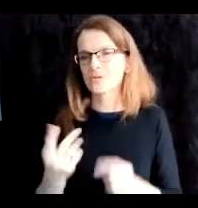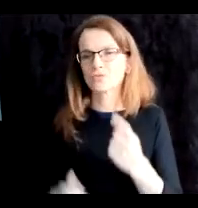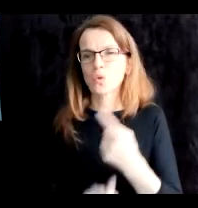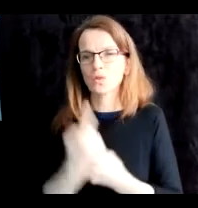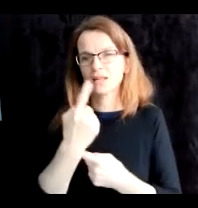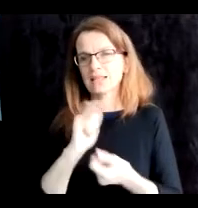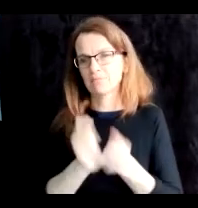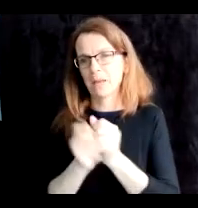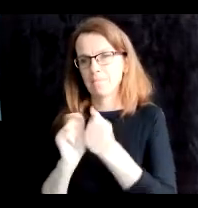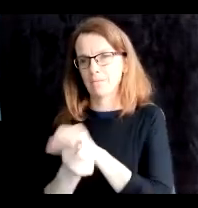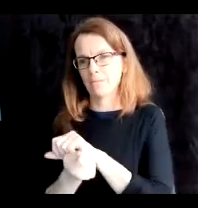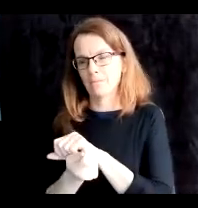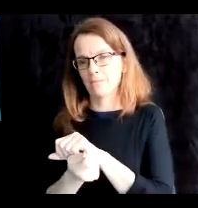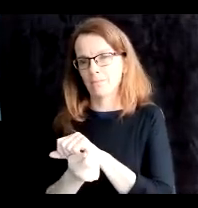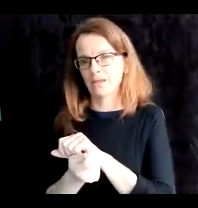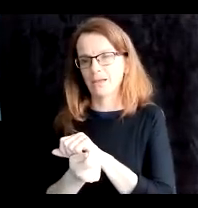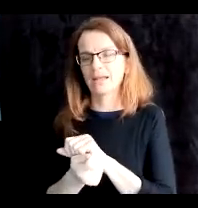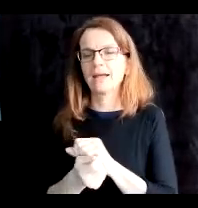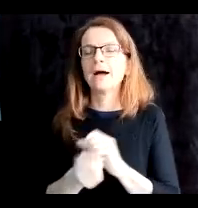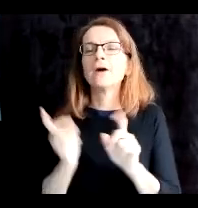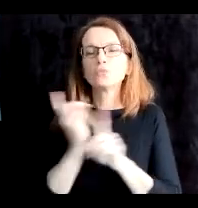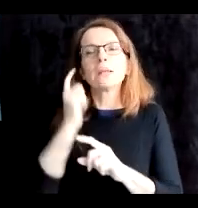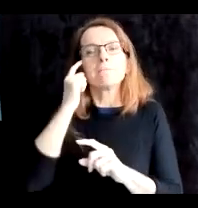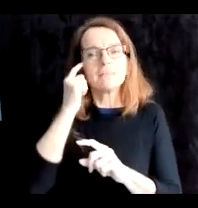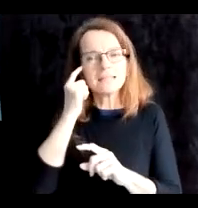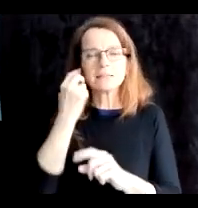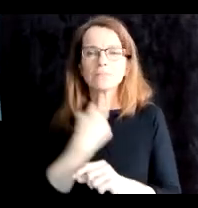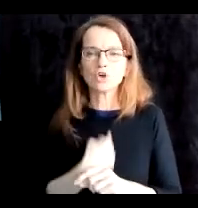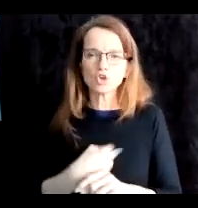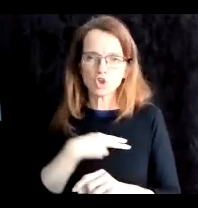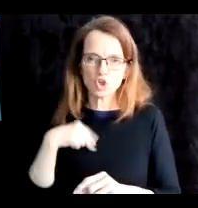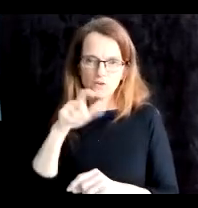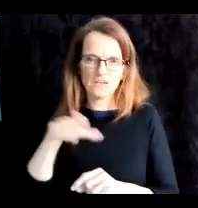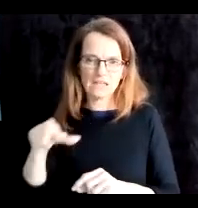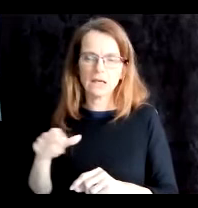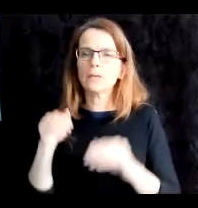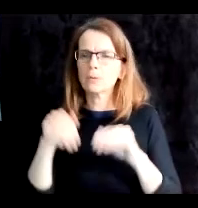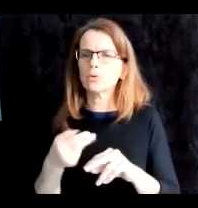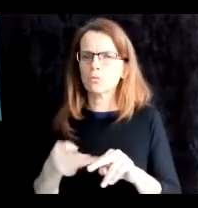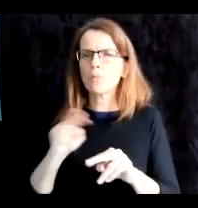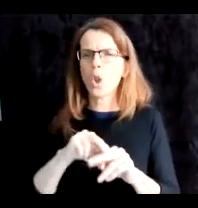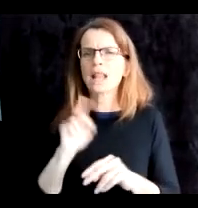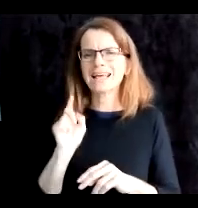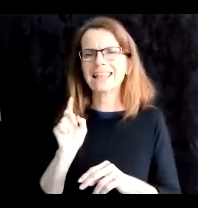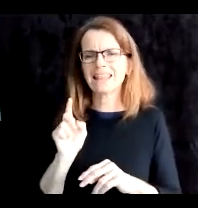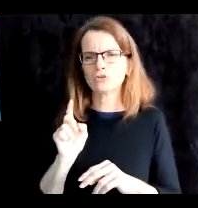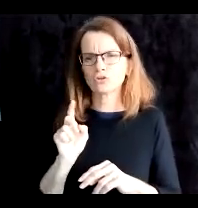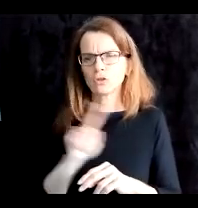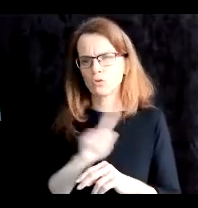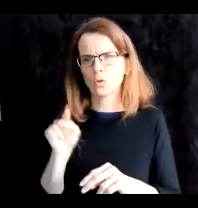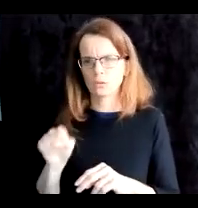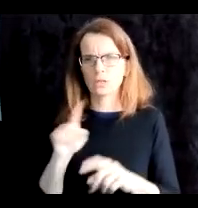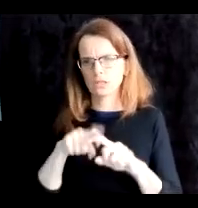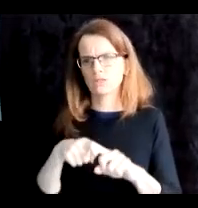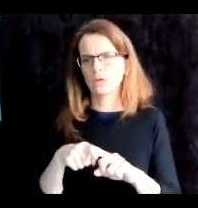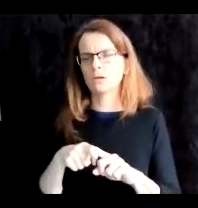and indications that the Swiss government might change their bank policy. But well, we'll see.